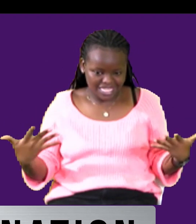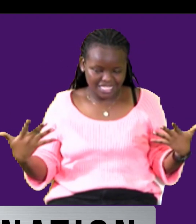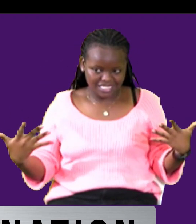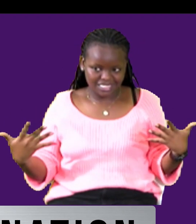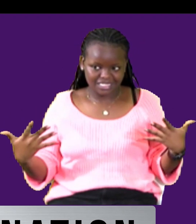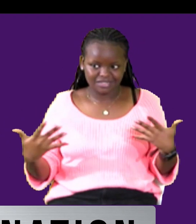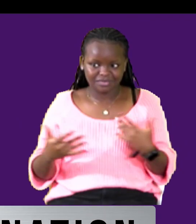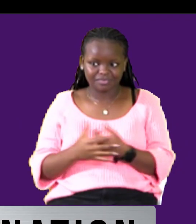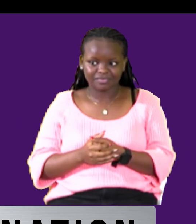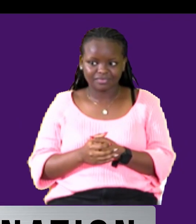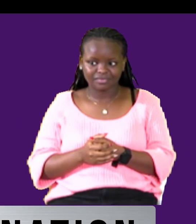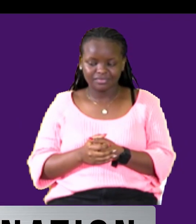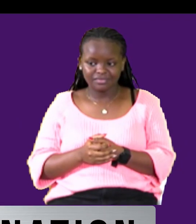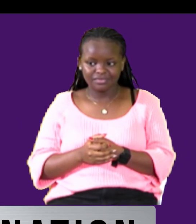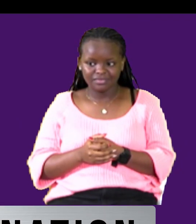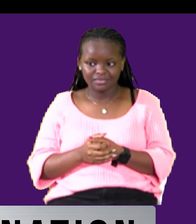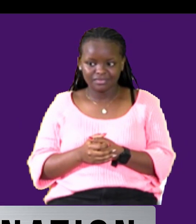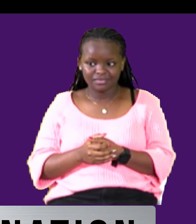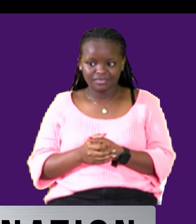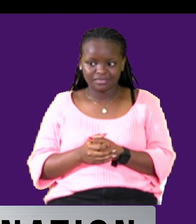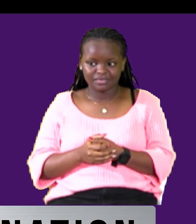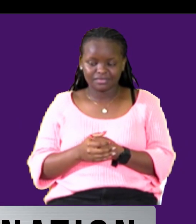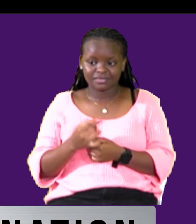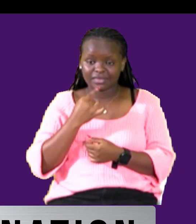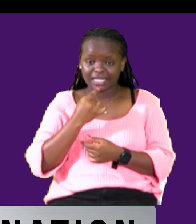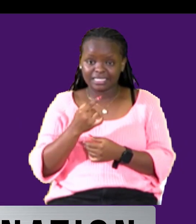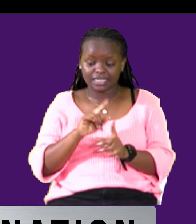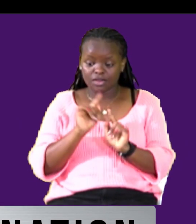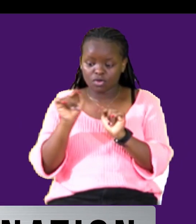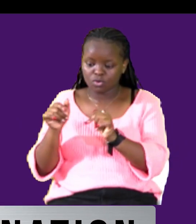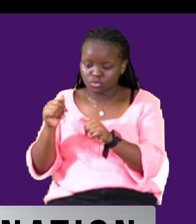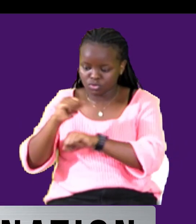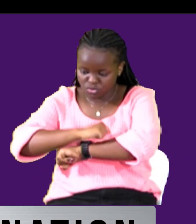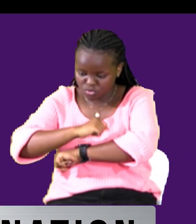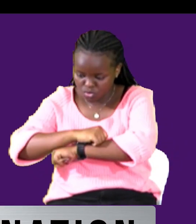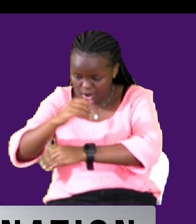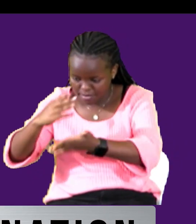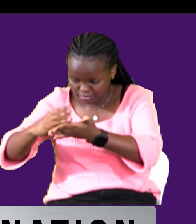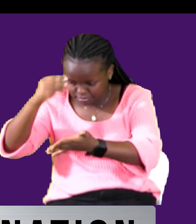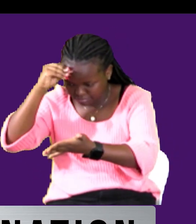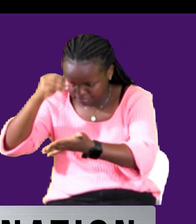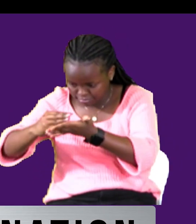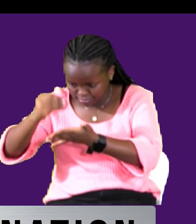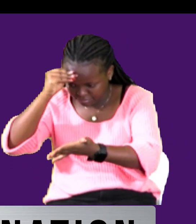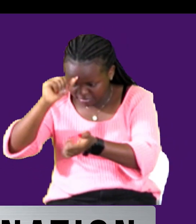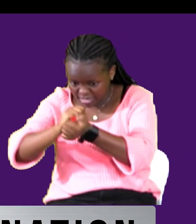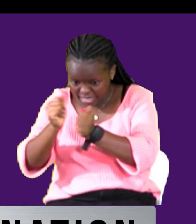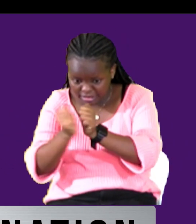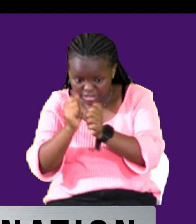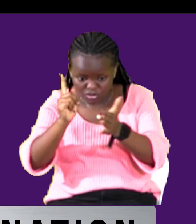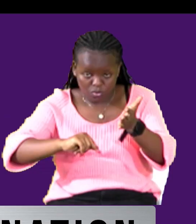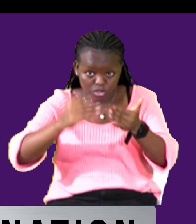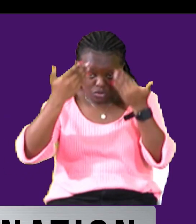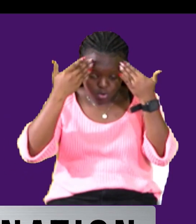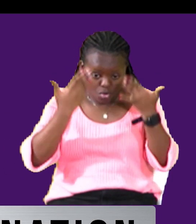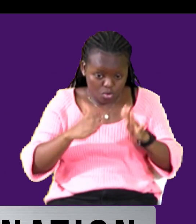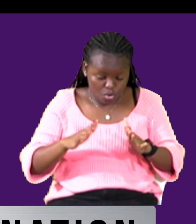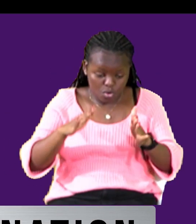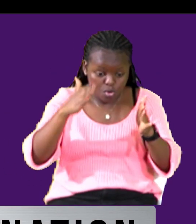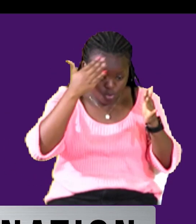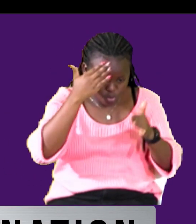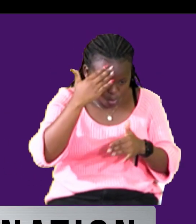learn. No. I said you go to school to learn, Yes. to change that which you don't know, Right. to get to know about